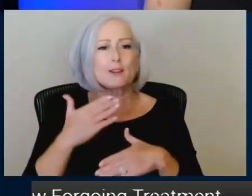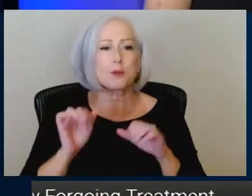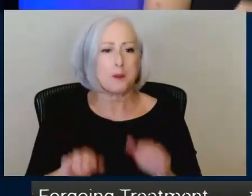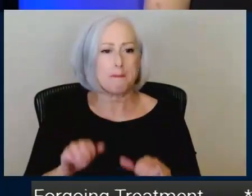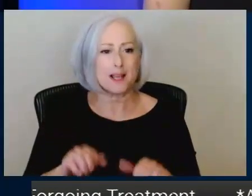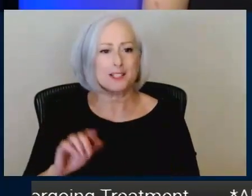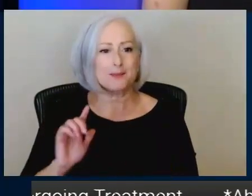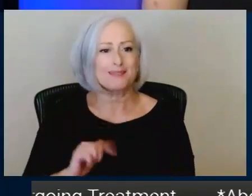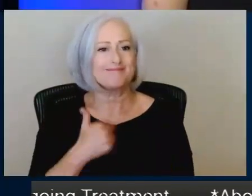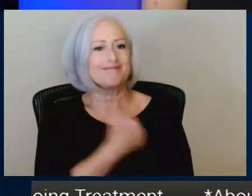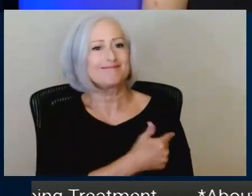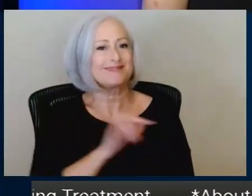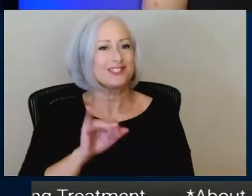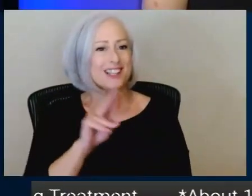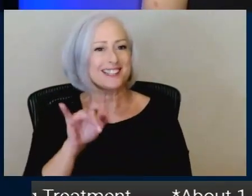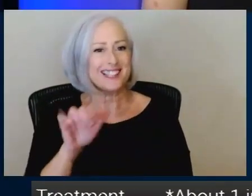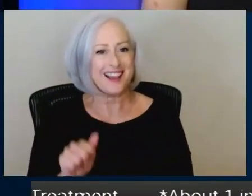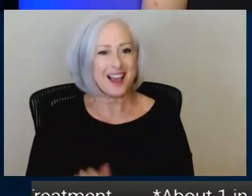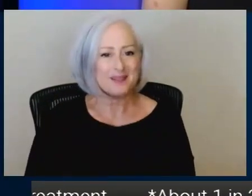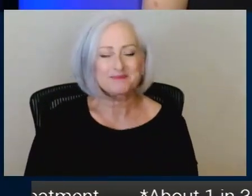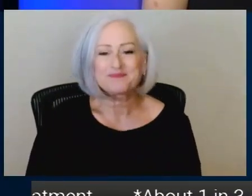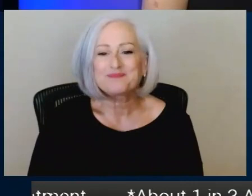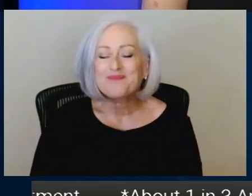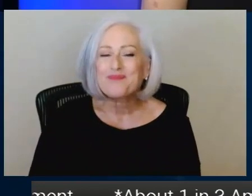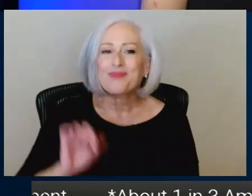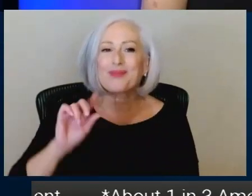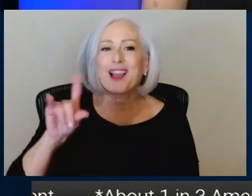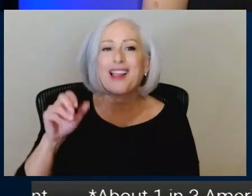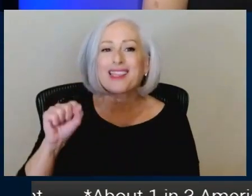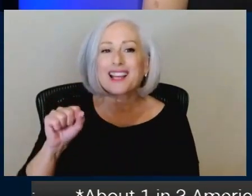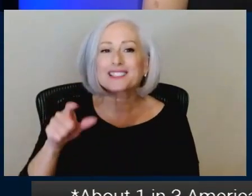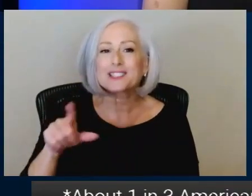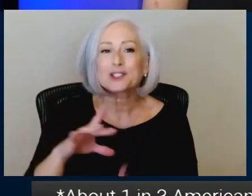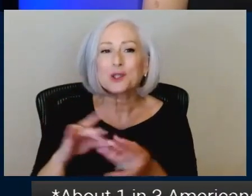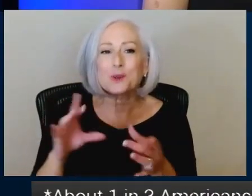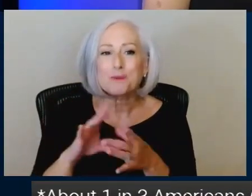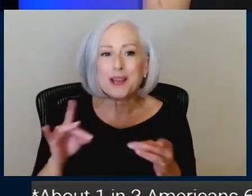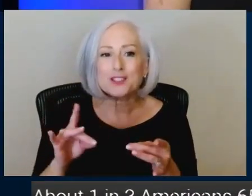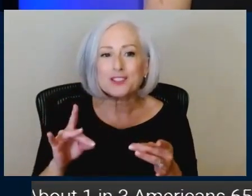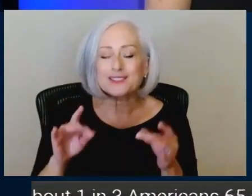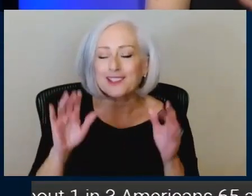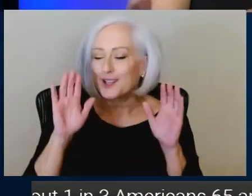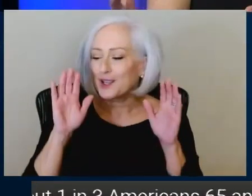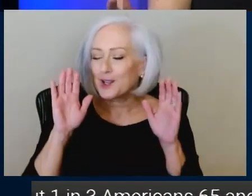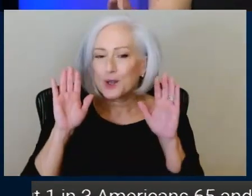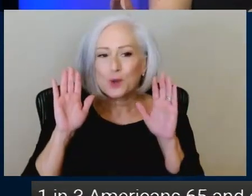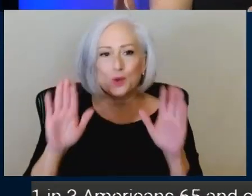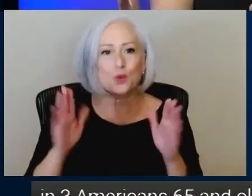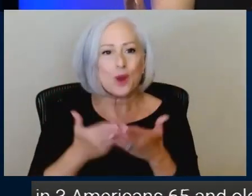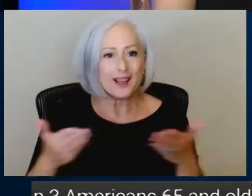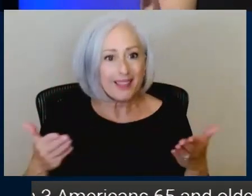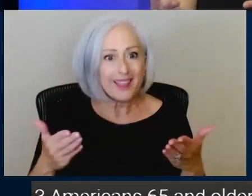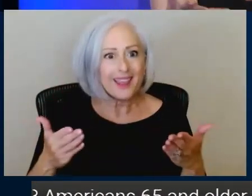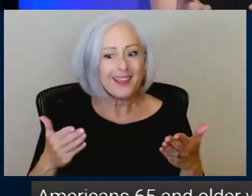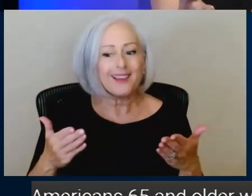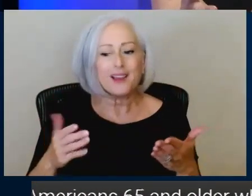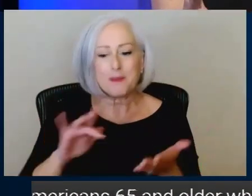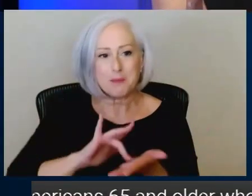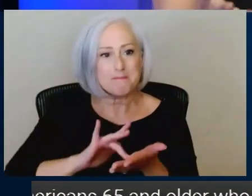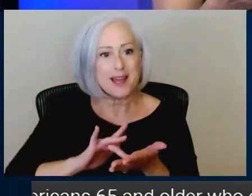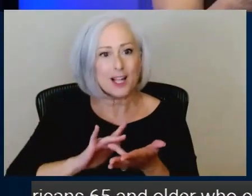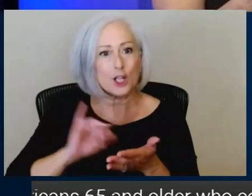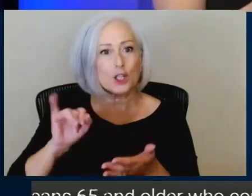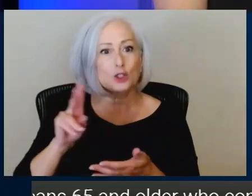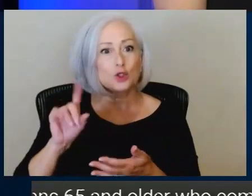you in the studio. Alexis, you mentioned it. That's one of the great things about doing medical journalism is that you meet these patients, and then the